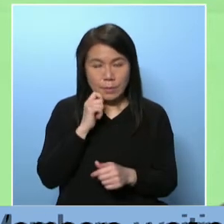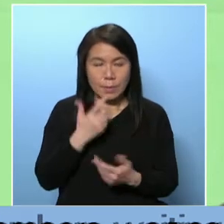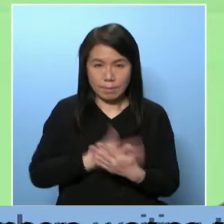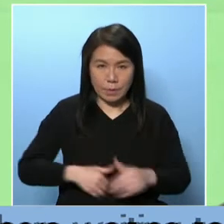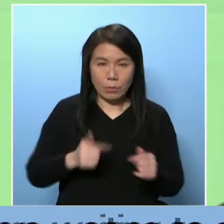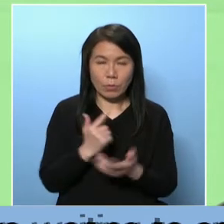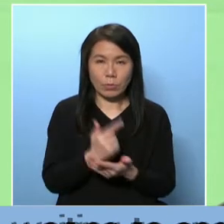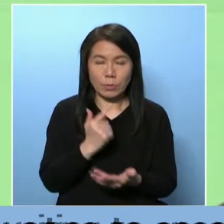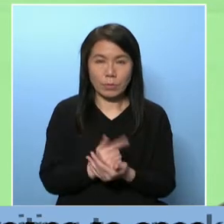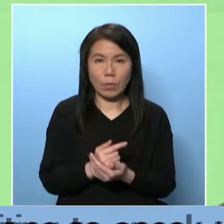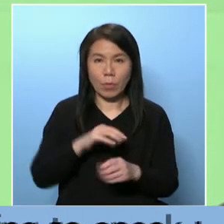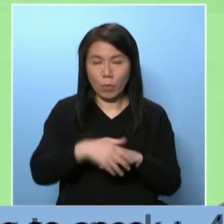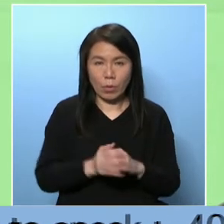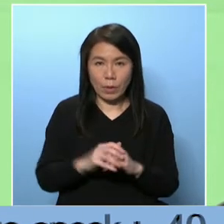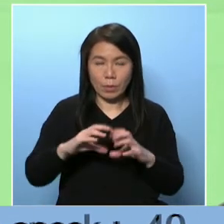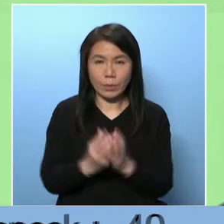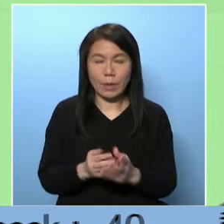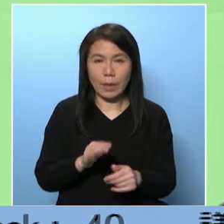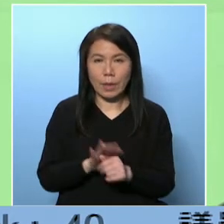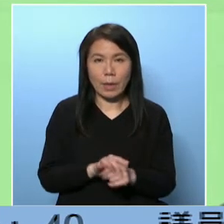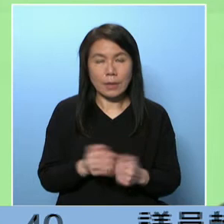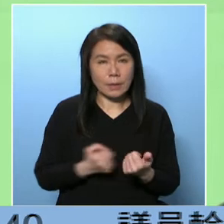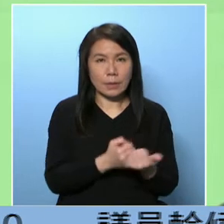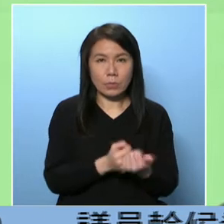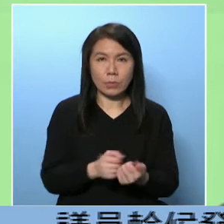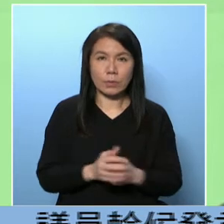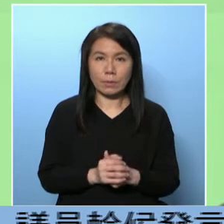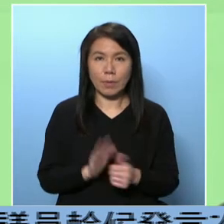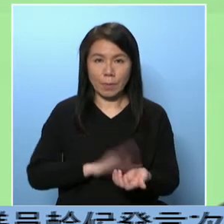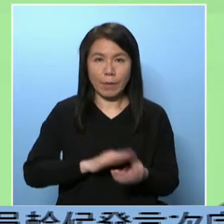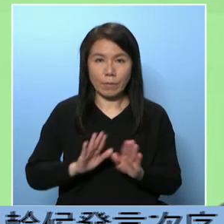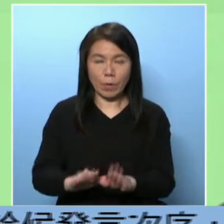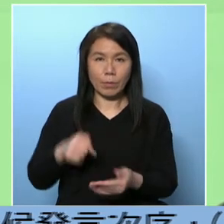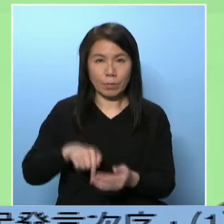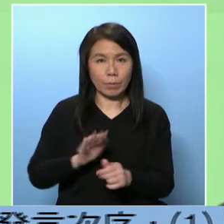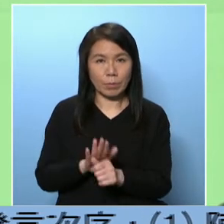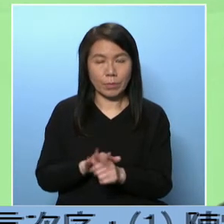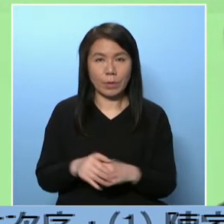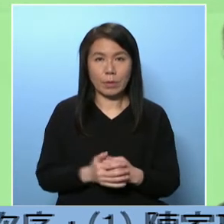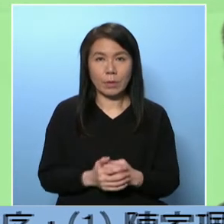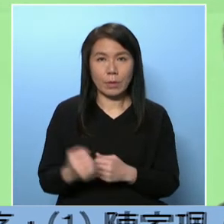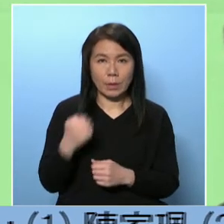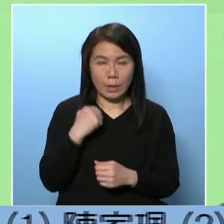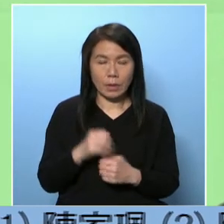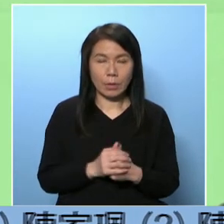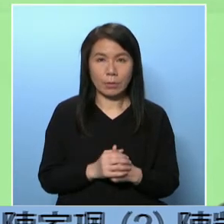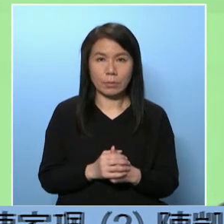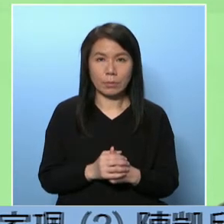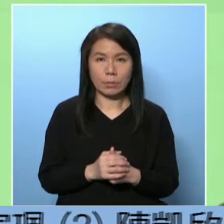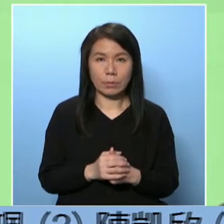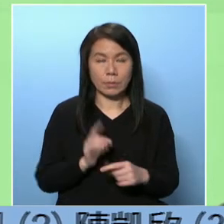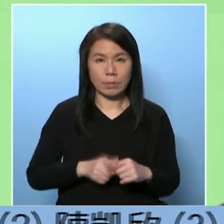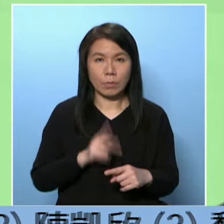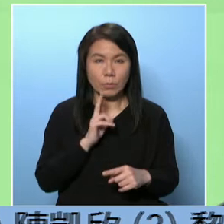dynamically achieving this zero infection policy. And the administration and also the central authorities